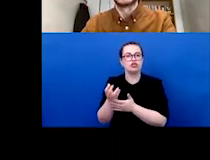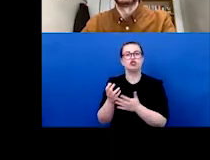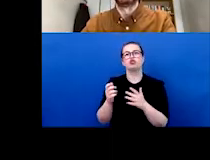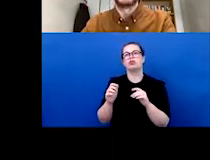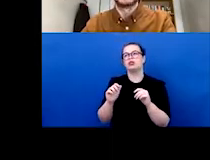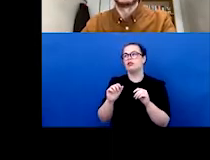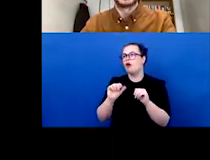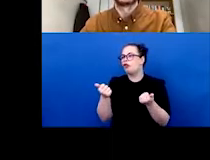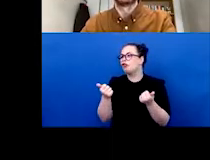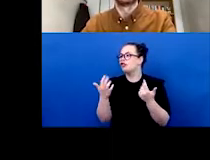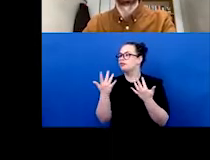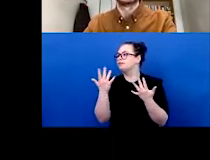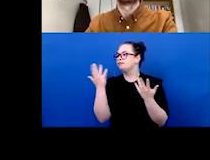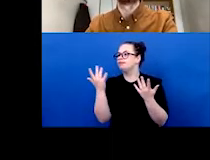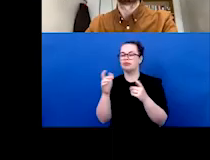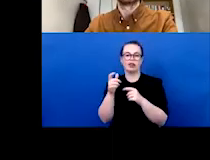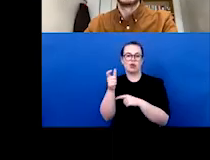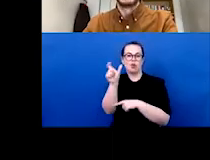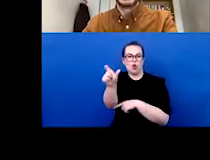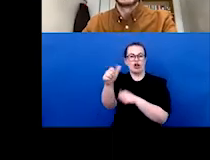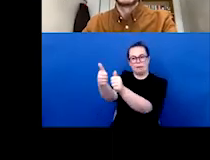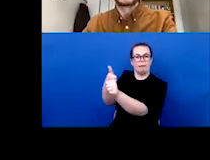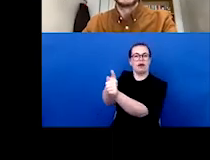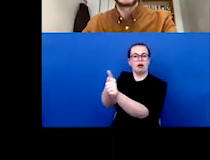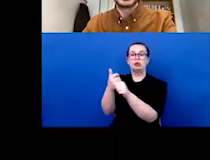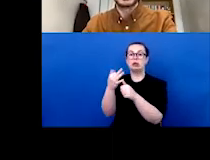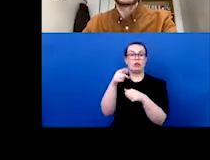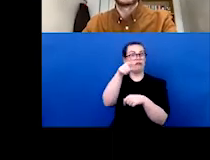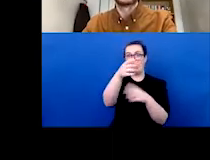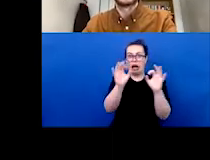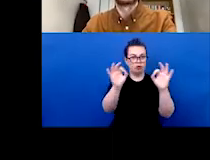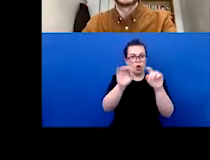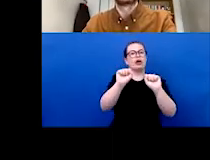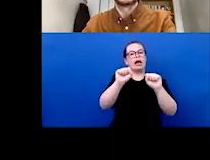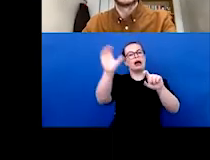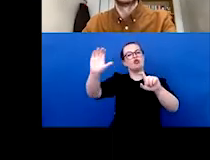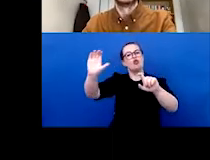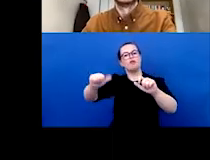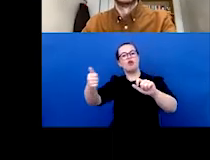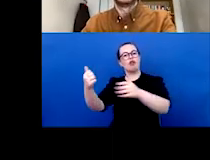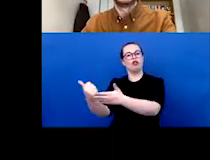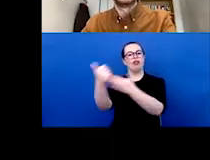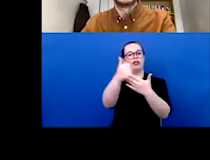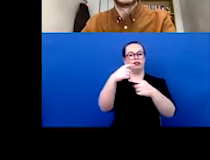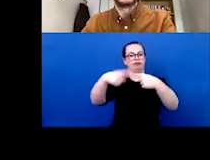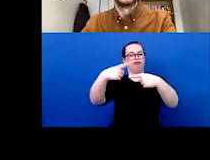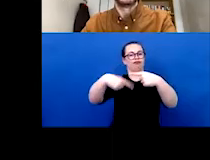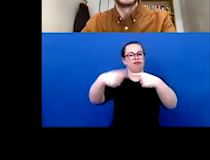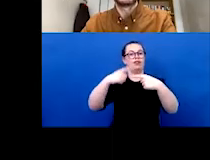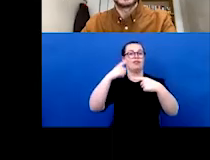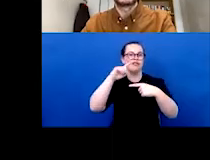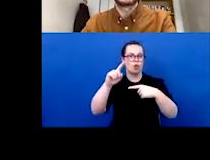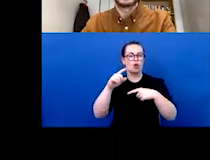distributional vectors in this case. And the probabilistic guesser was instead trained on